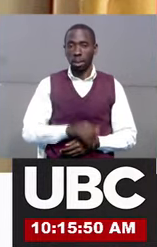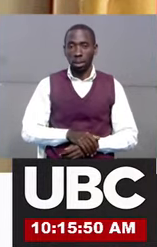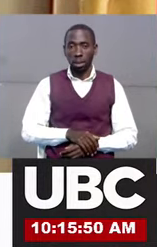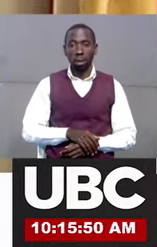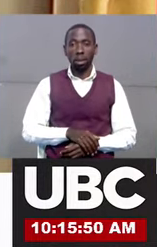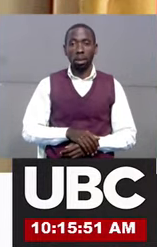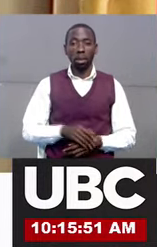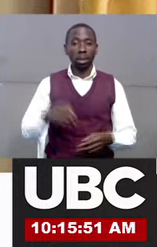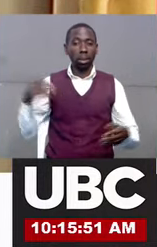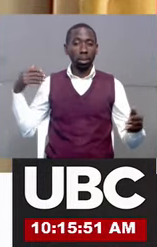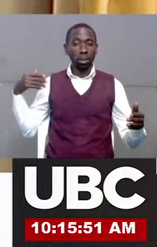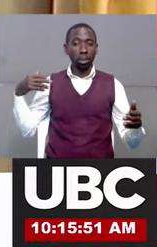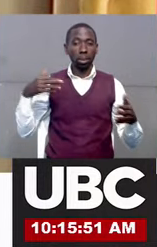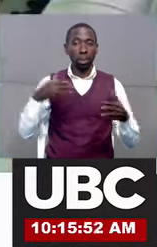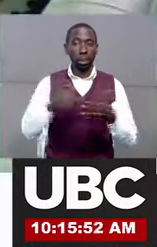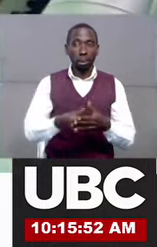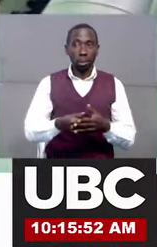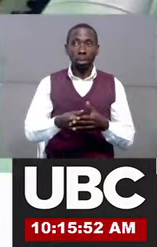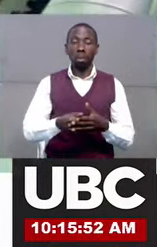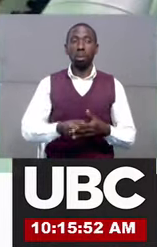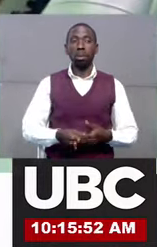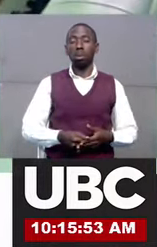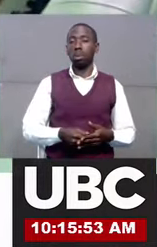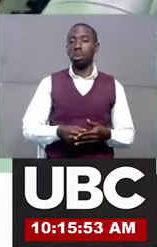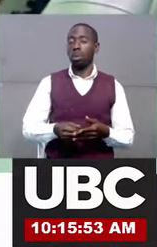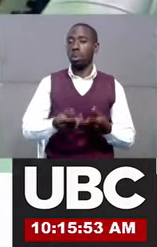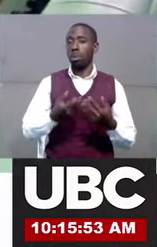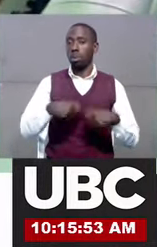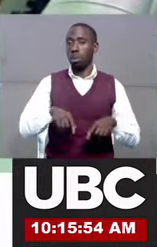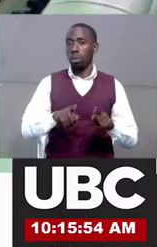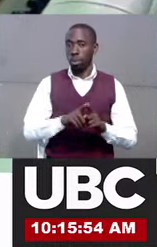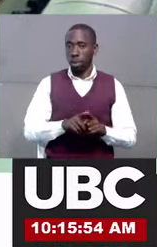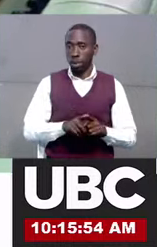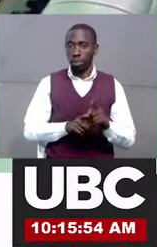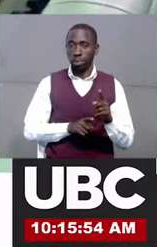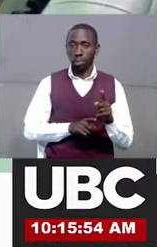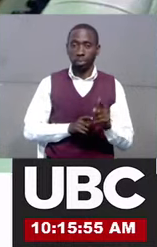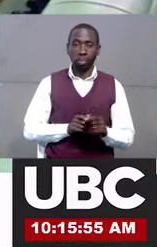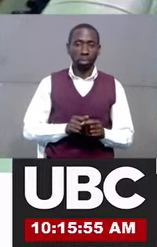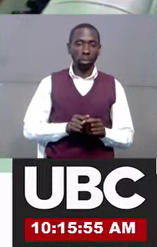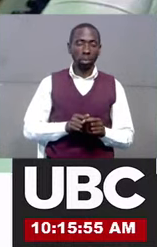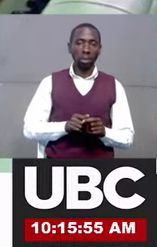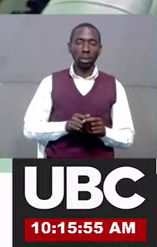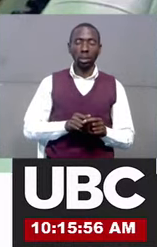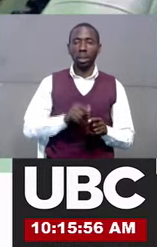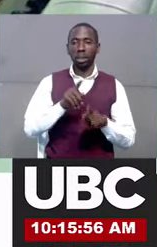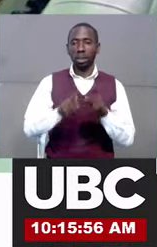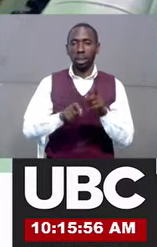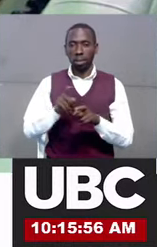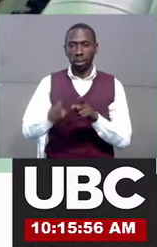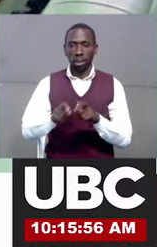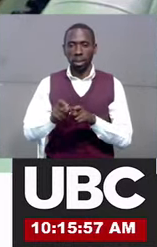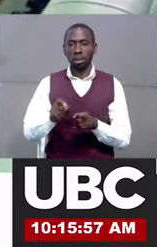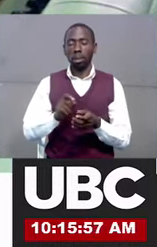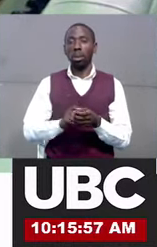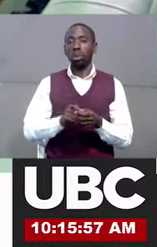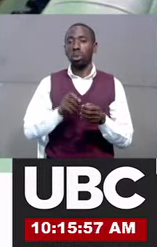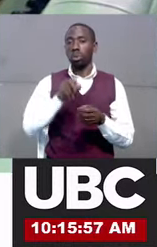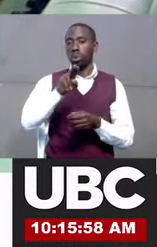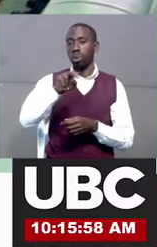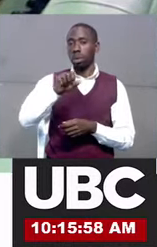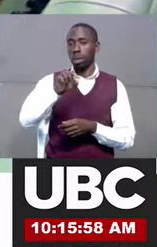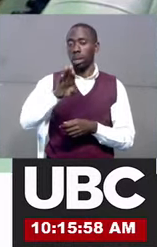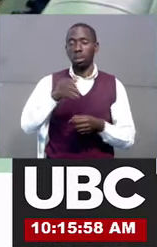over time in marking centers, UNEB has continuously come up with different